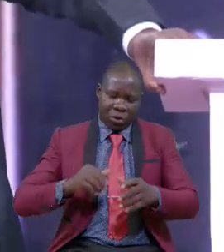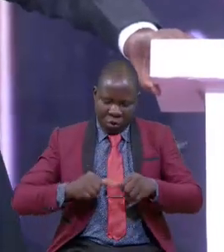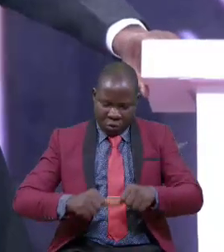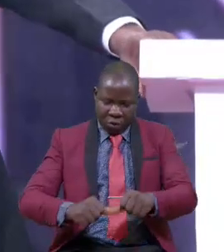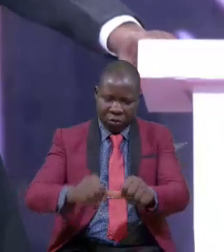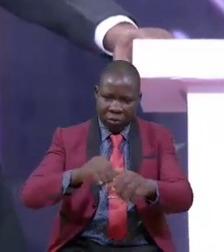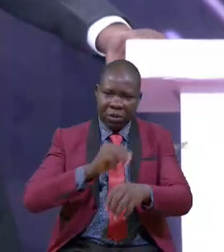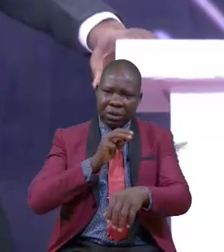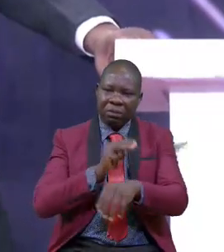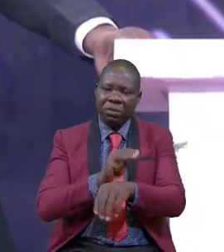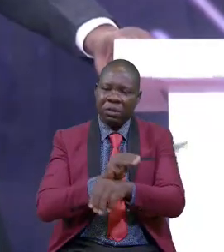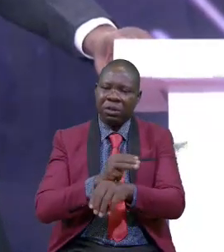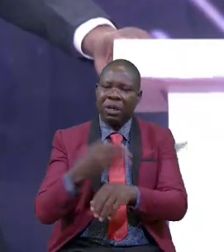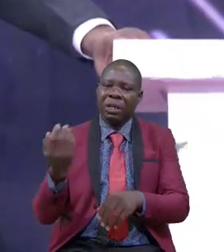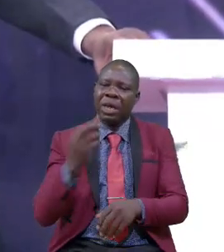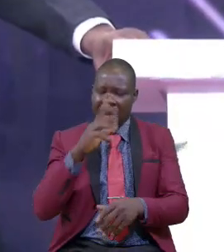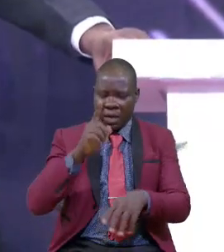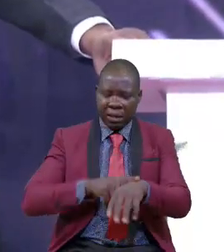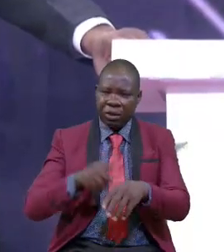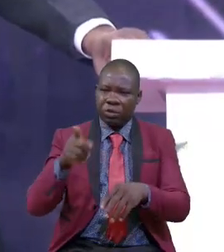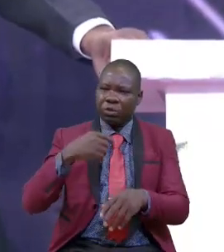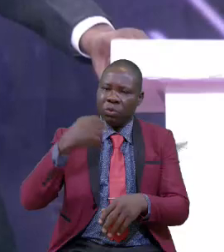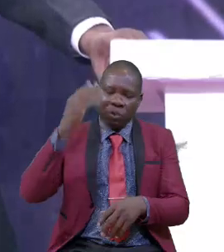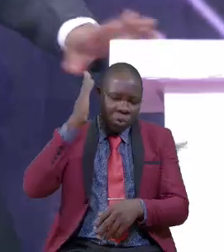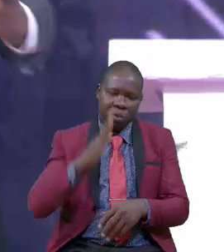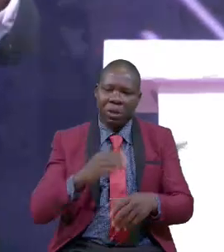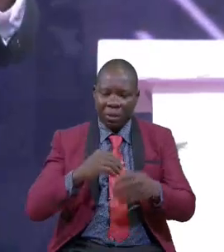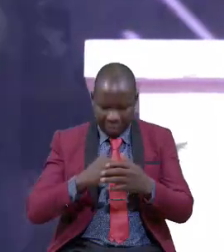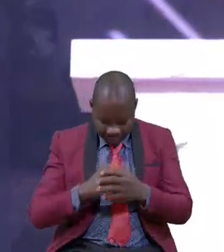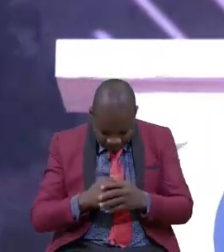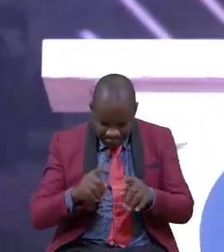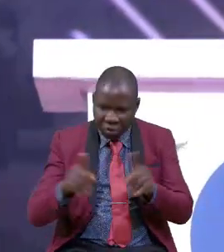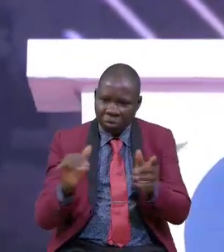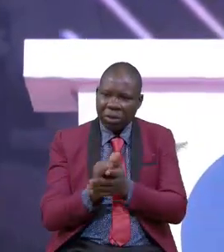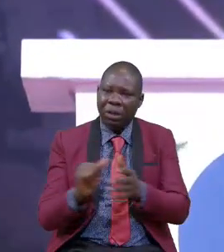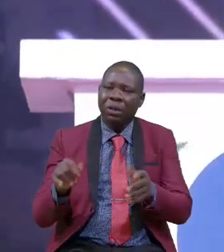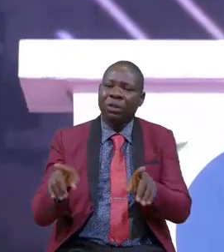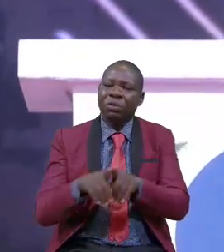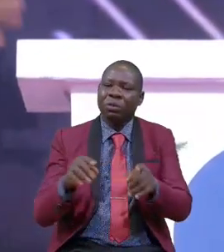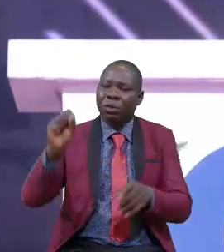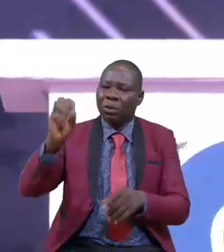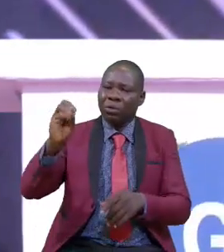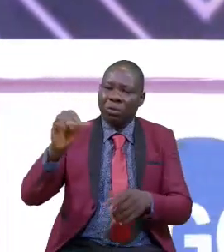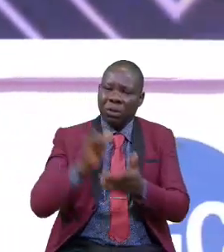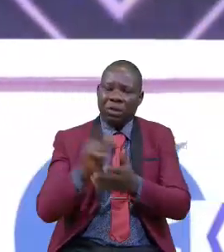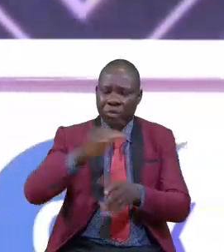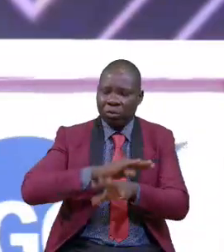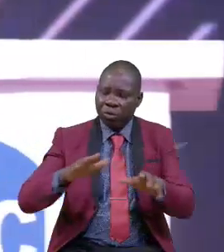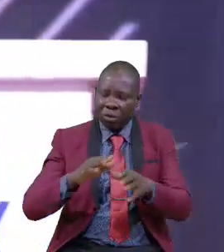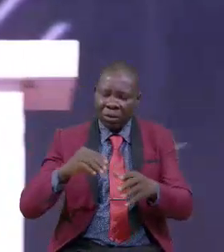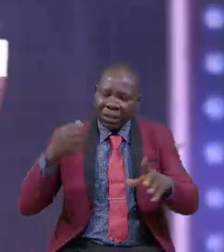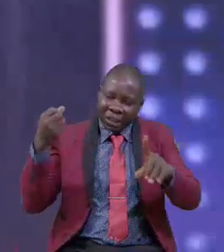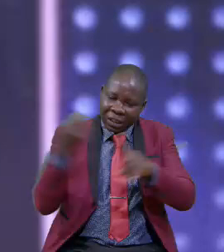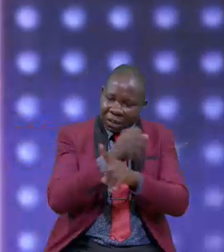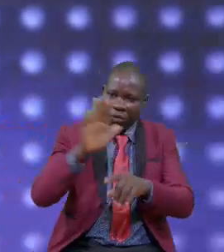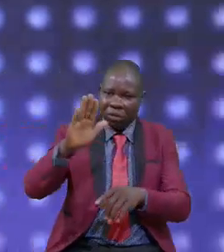so that you don't hit, you don't knock your head on the bar there. We have to be broken, and we have to